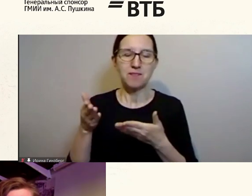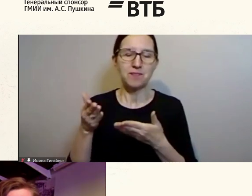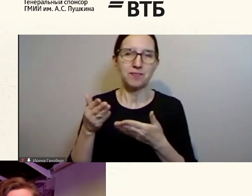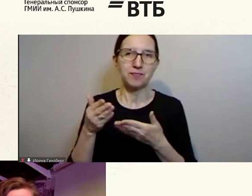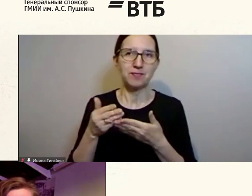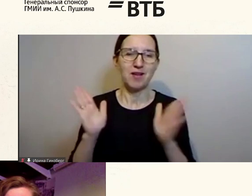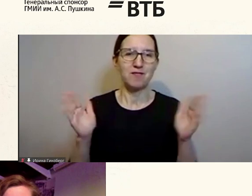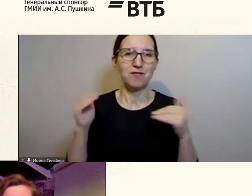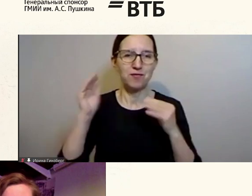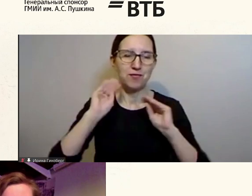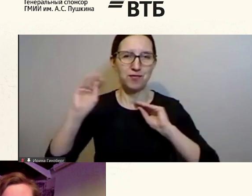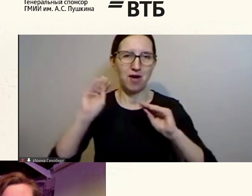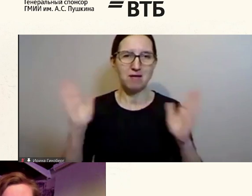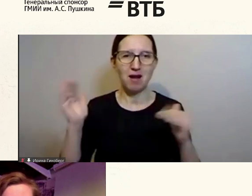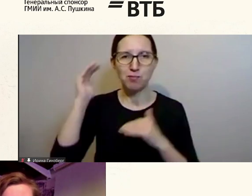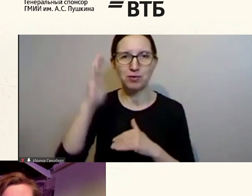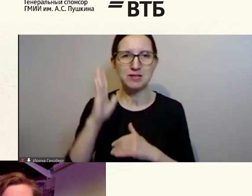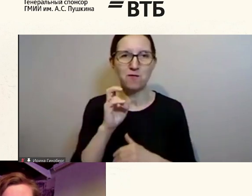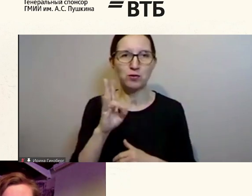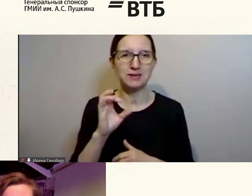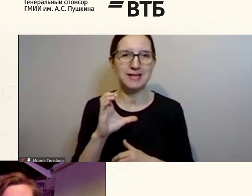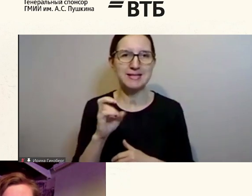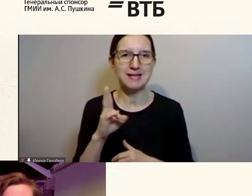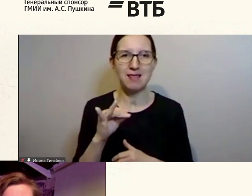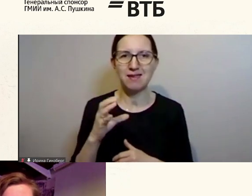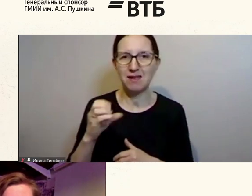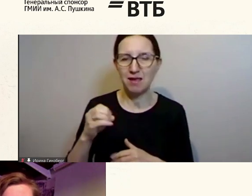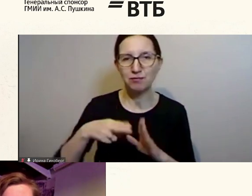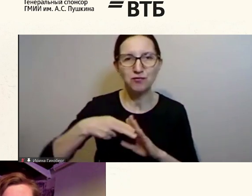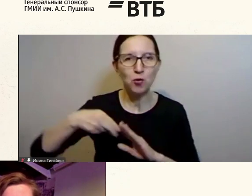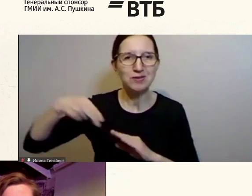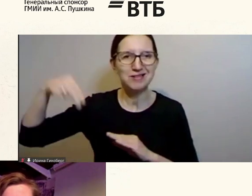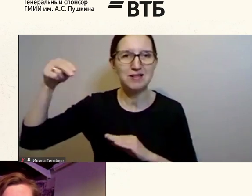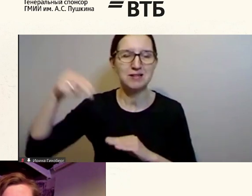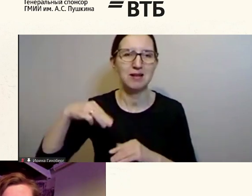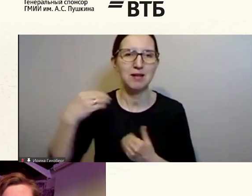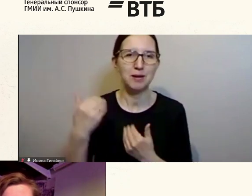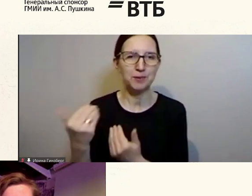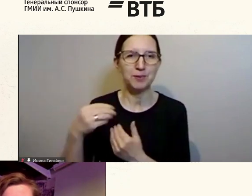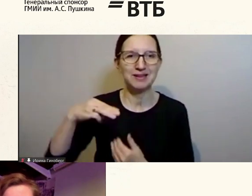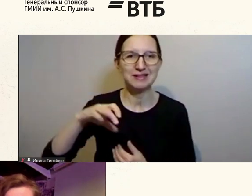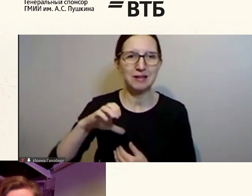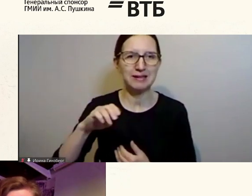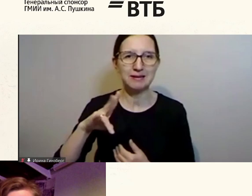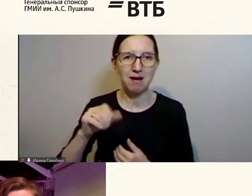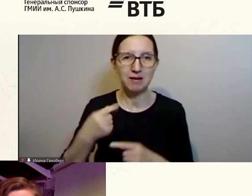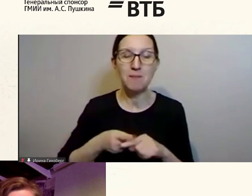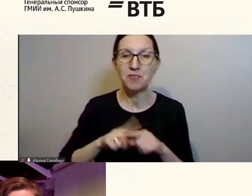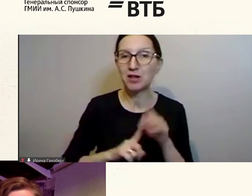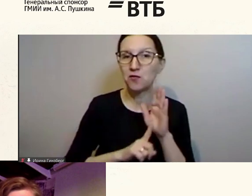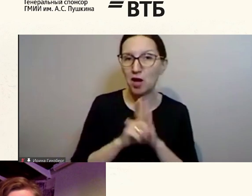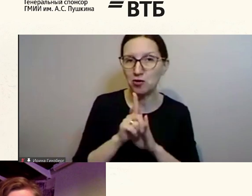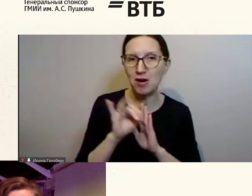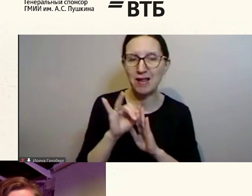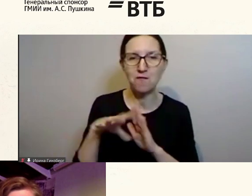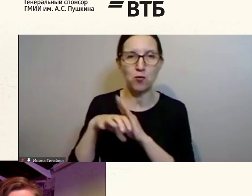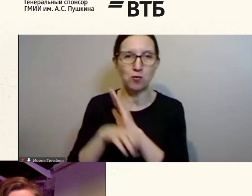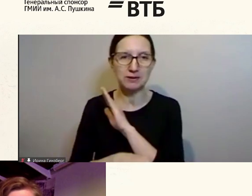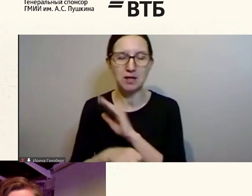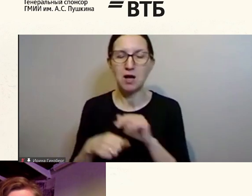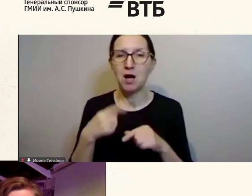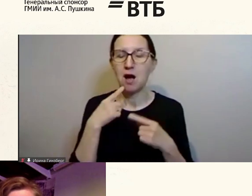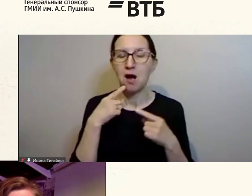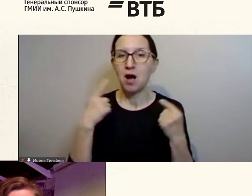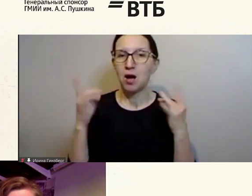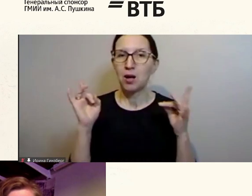At the beginning of the work and at the very end of the piece, sounds like you're in a large space with echoes, layers of